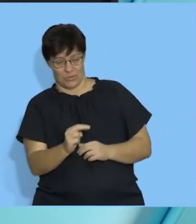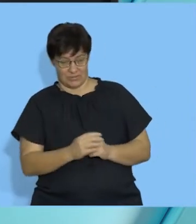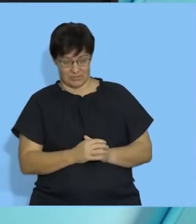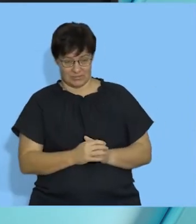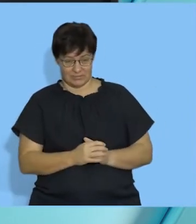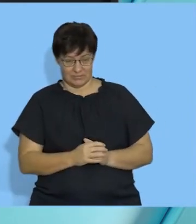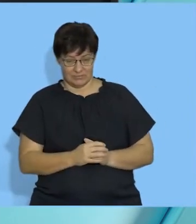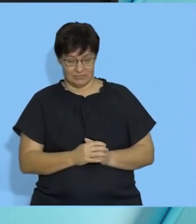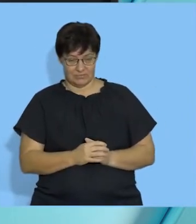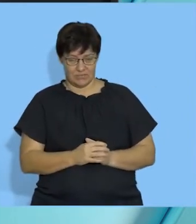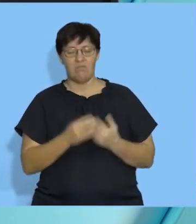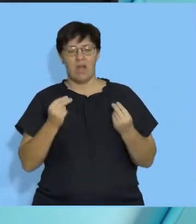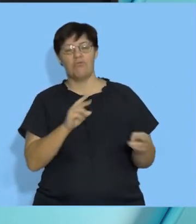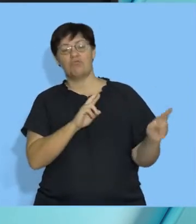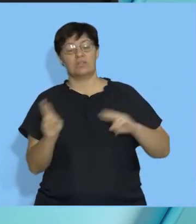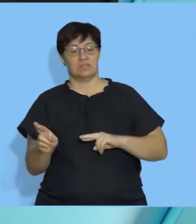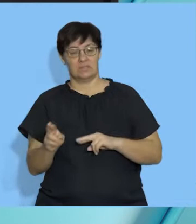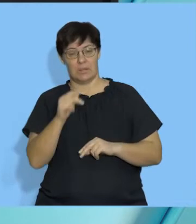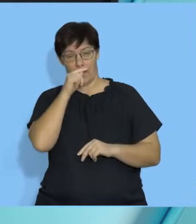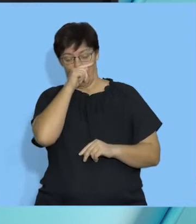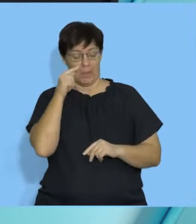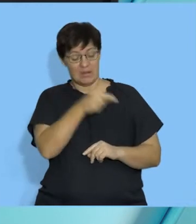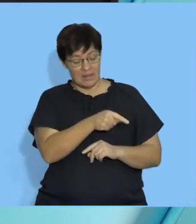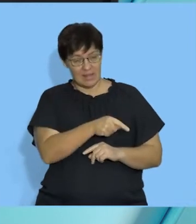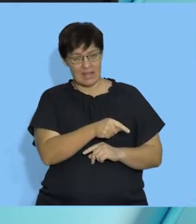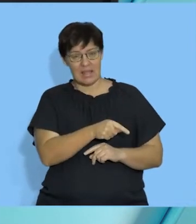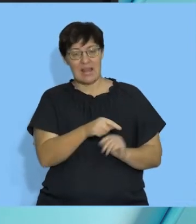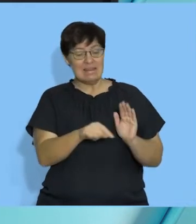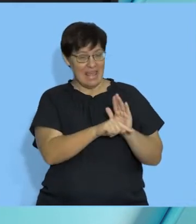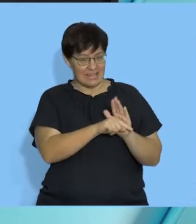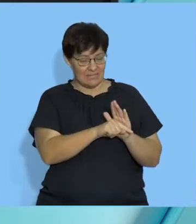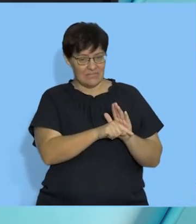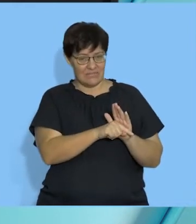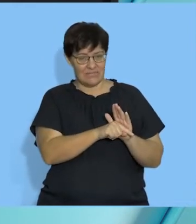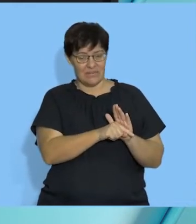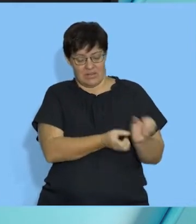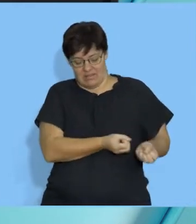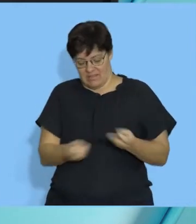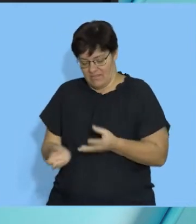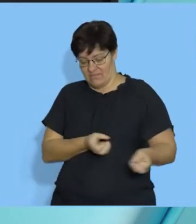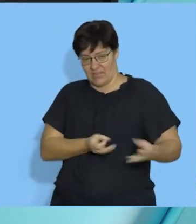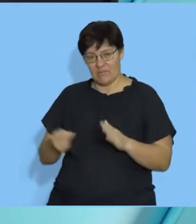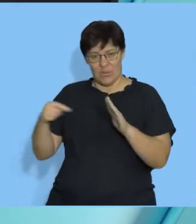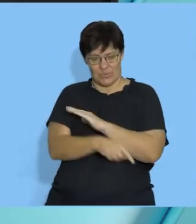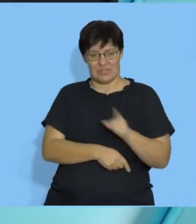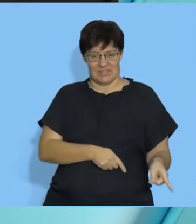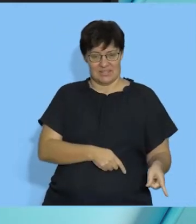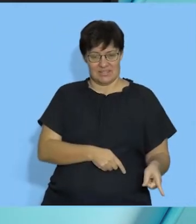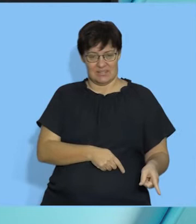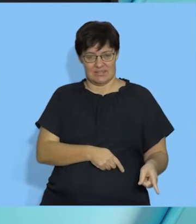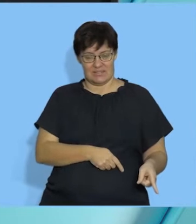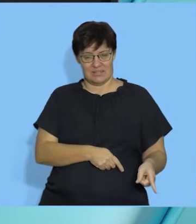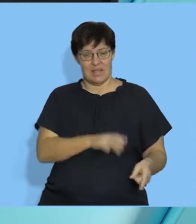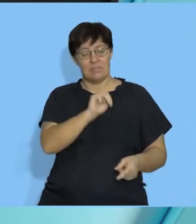talking about a reaction that involves loss of electrons. Okay, so we can have a magnesium minus 2